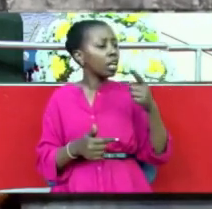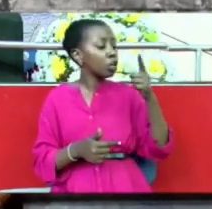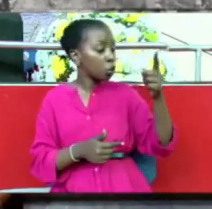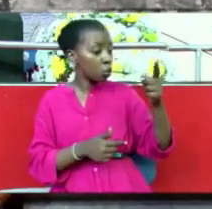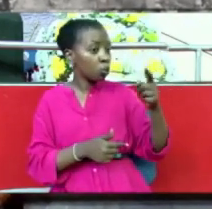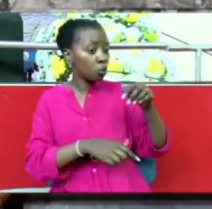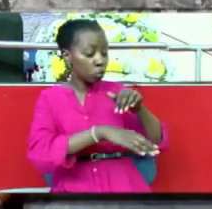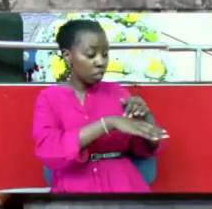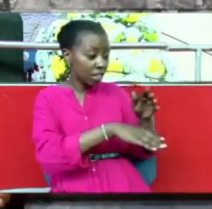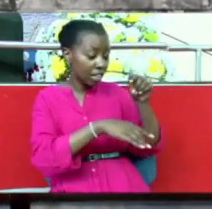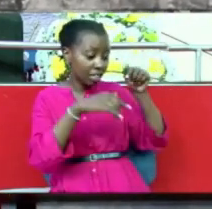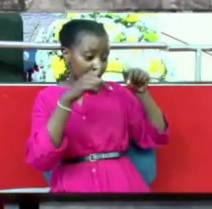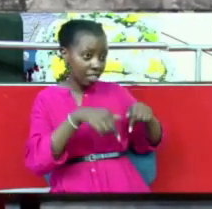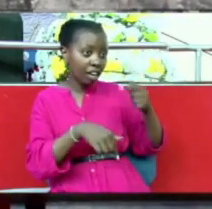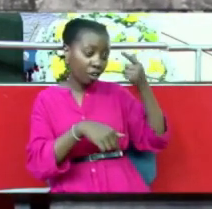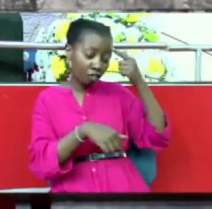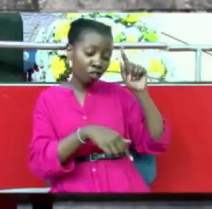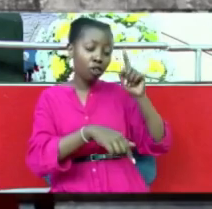now.